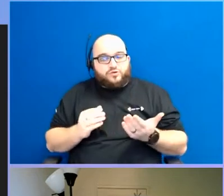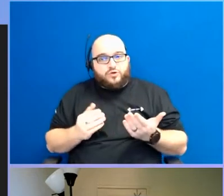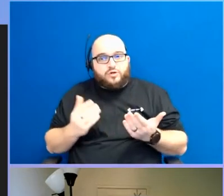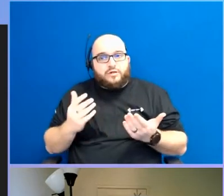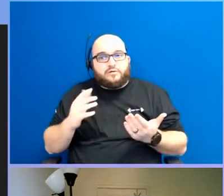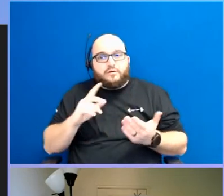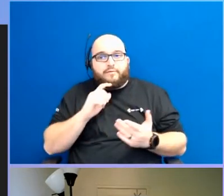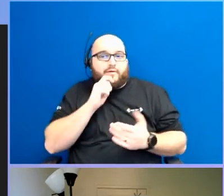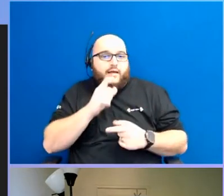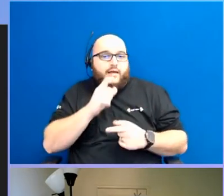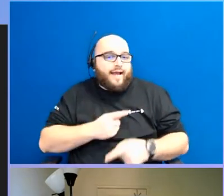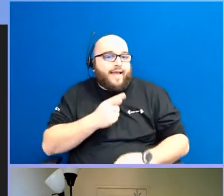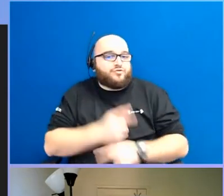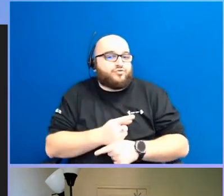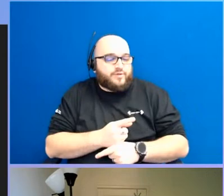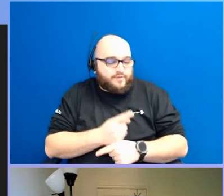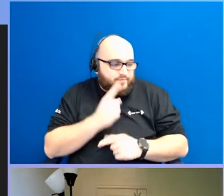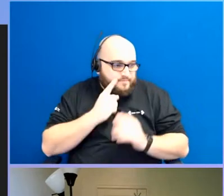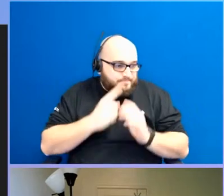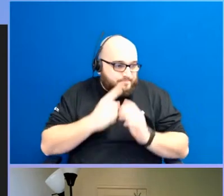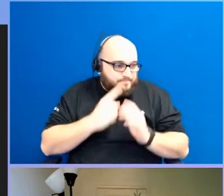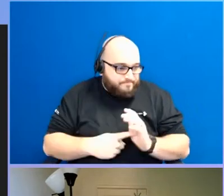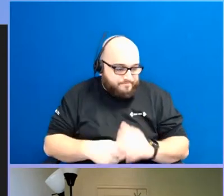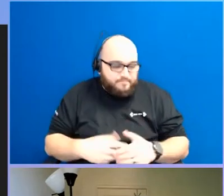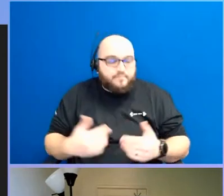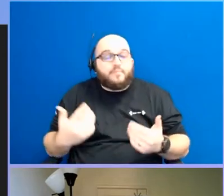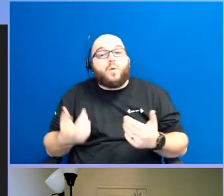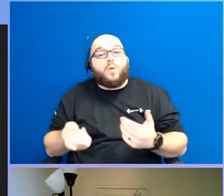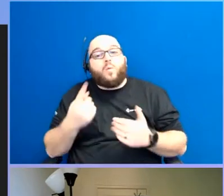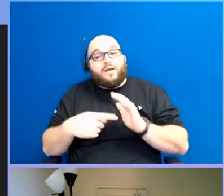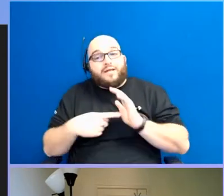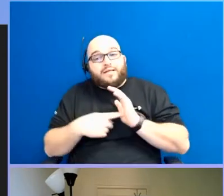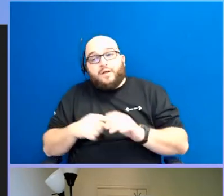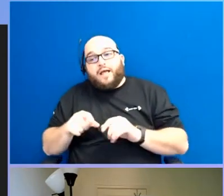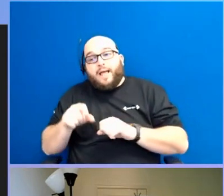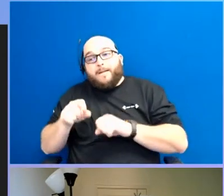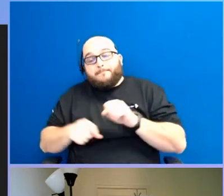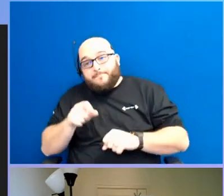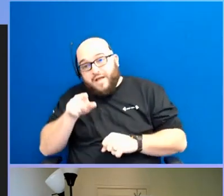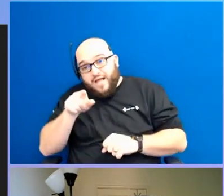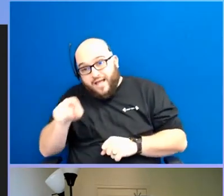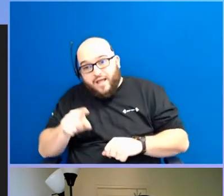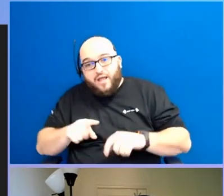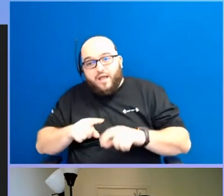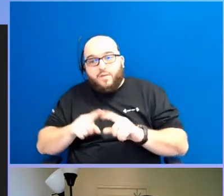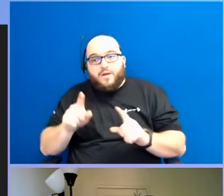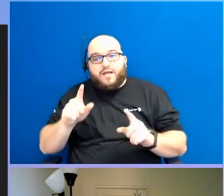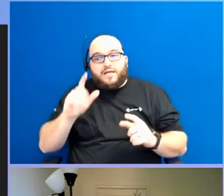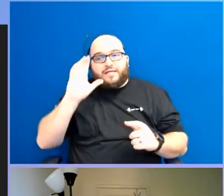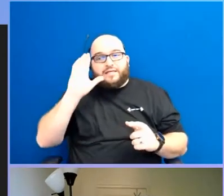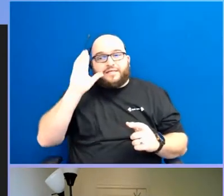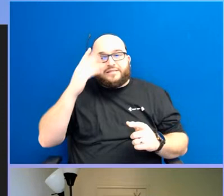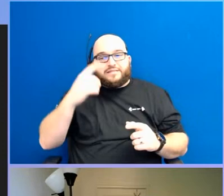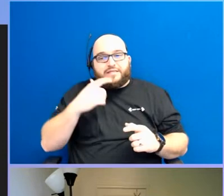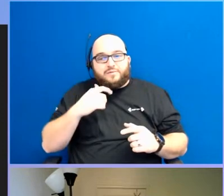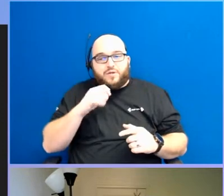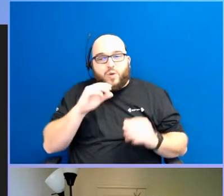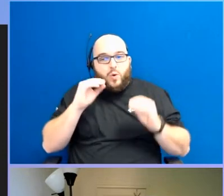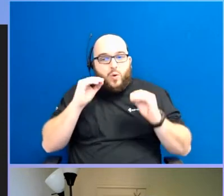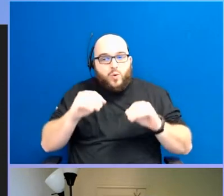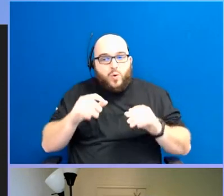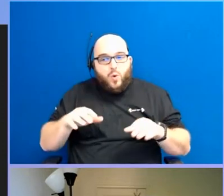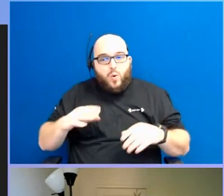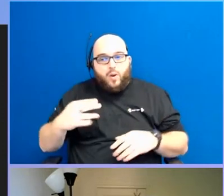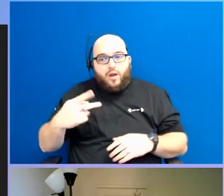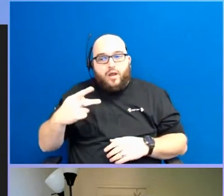being inaccurate, let's say. Here we have an example of a bicycle, but it looks like it's missing pedals,